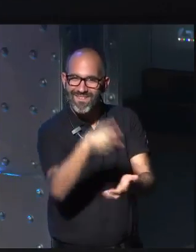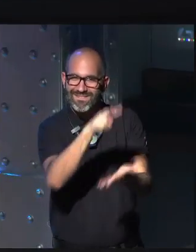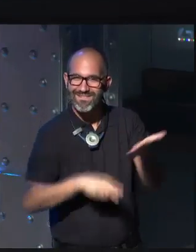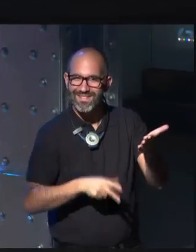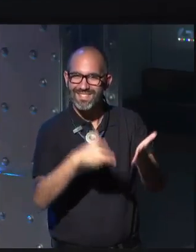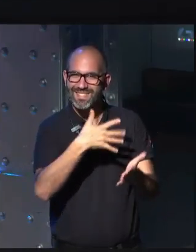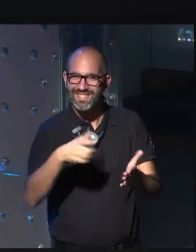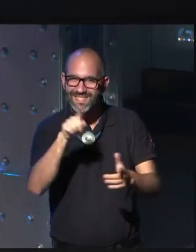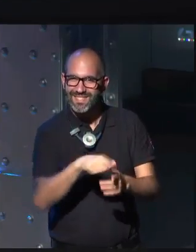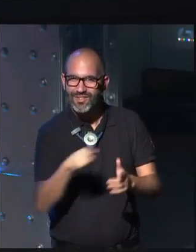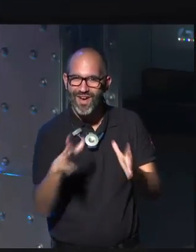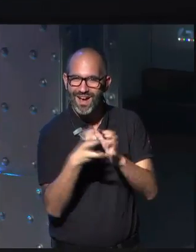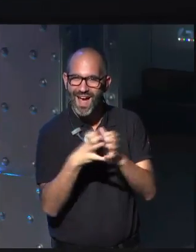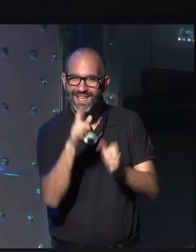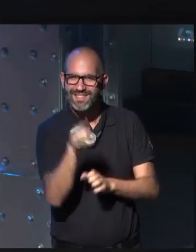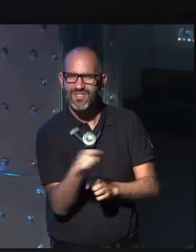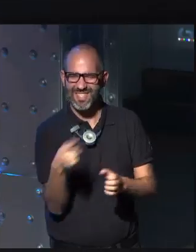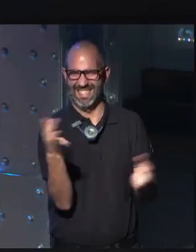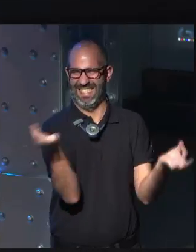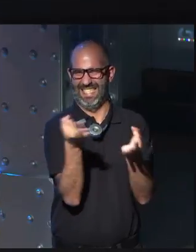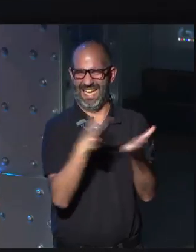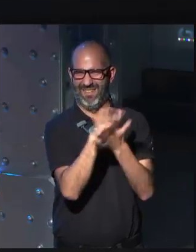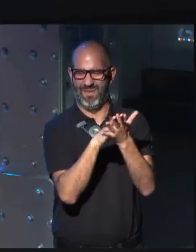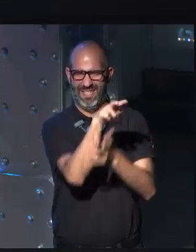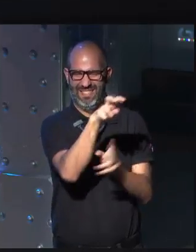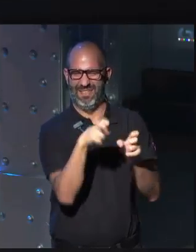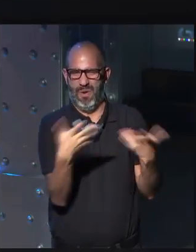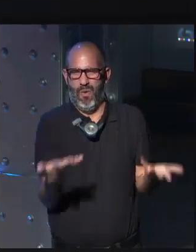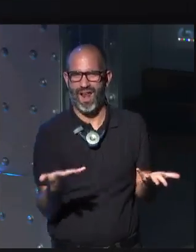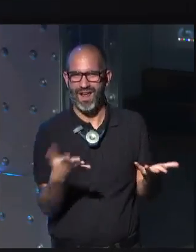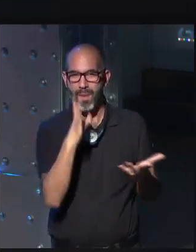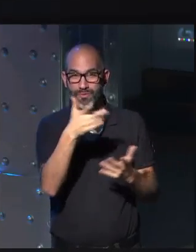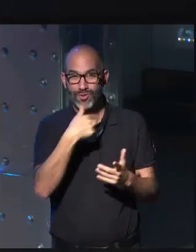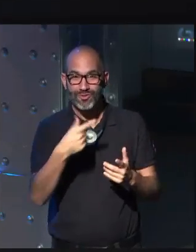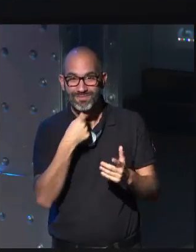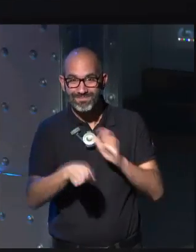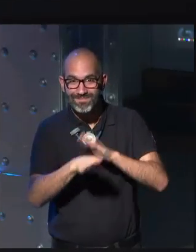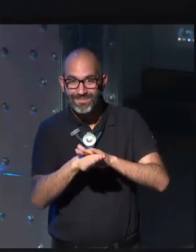you just imagine? Everybody wants to carry on reading this. What's he talking about with that?